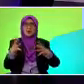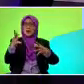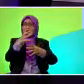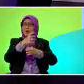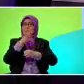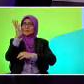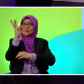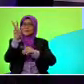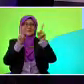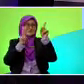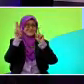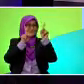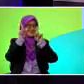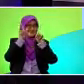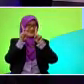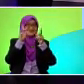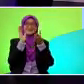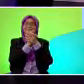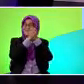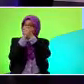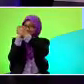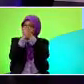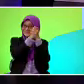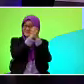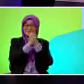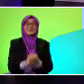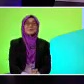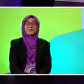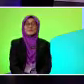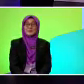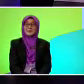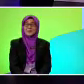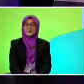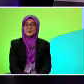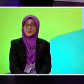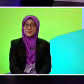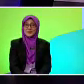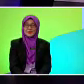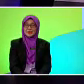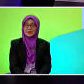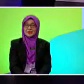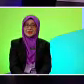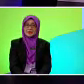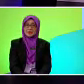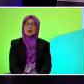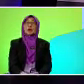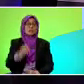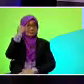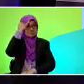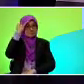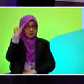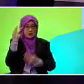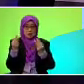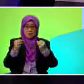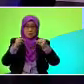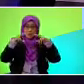Congratulations, everyone. Very well Okay, done. so Irfan, I'm Yeah. still holding on you. Your words, you said you want to do the investigation about